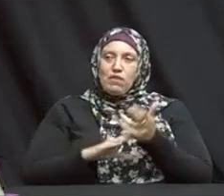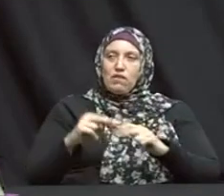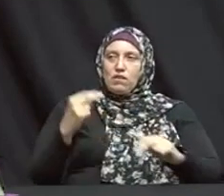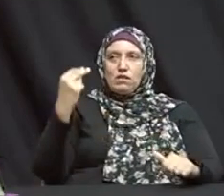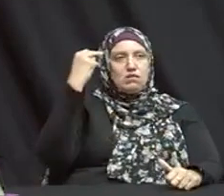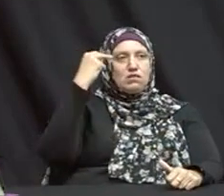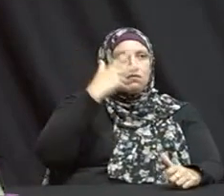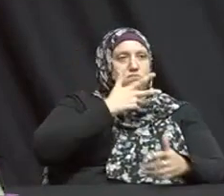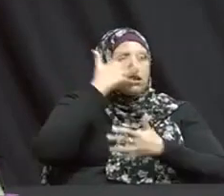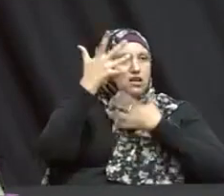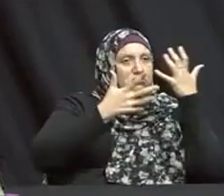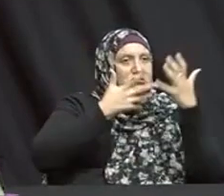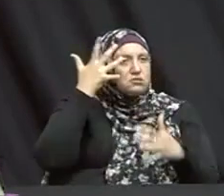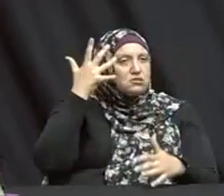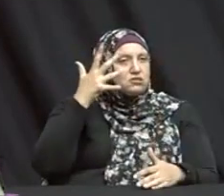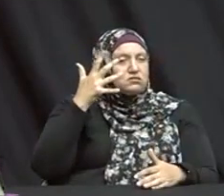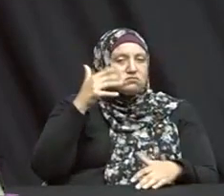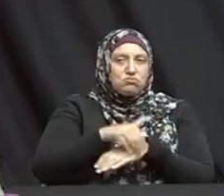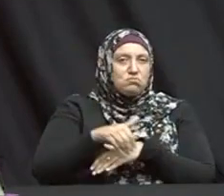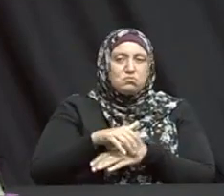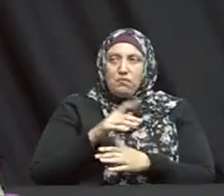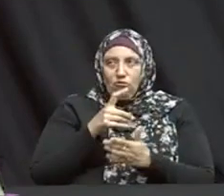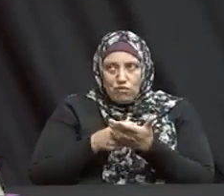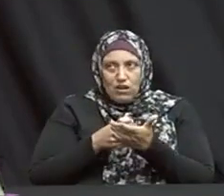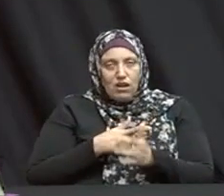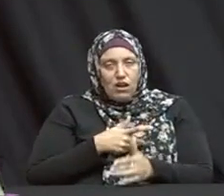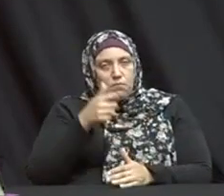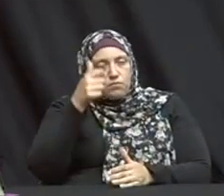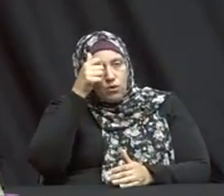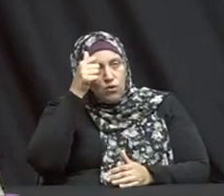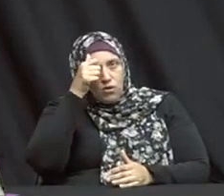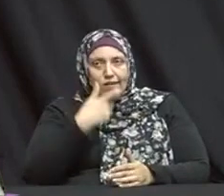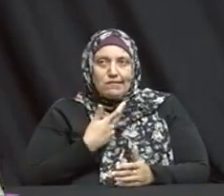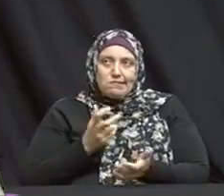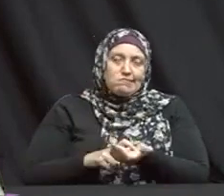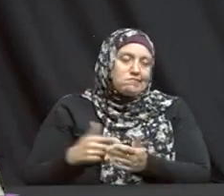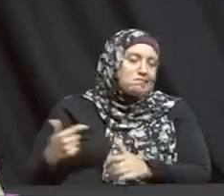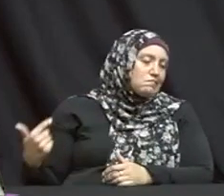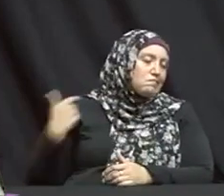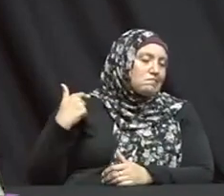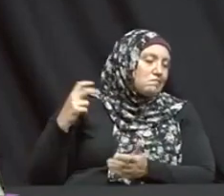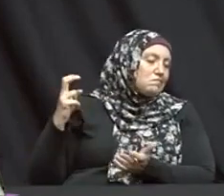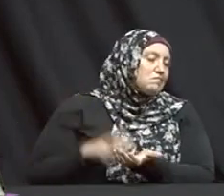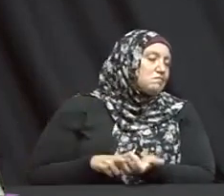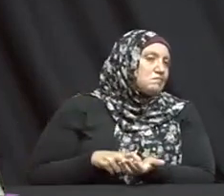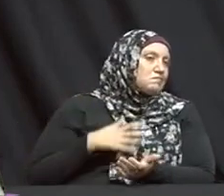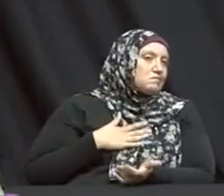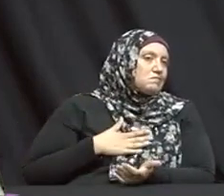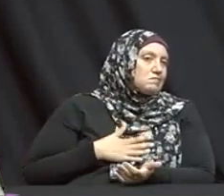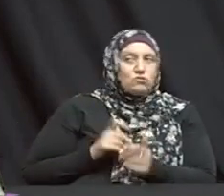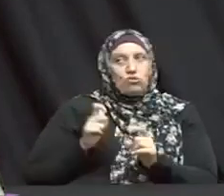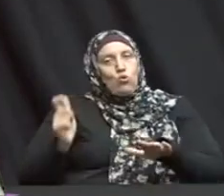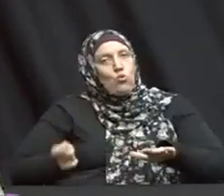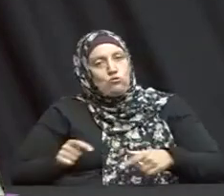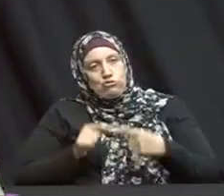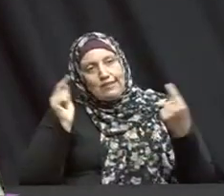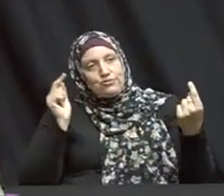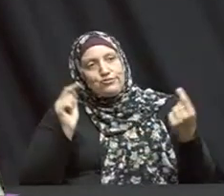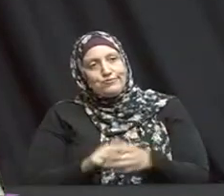and the problems it would cause. I signed the document because I felt I was compelled to do so, so on and so